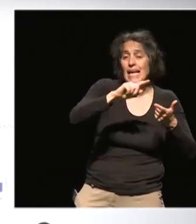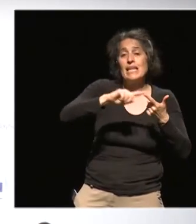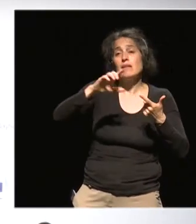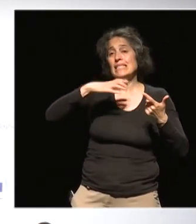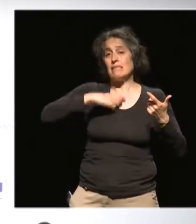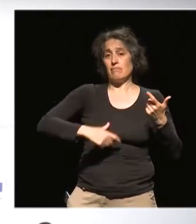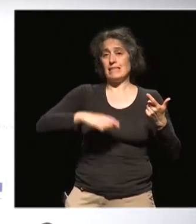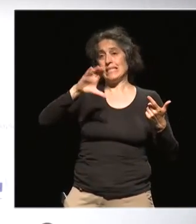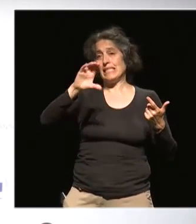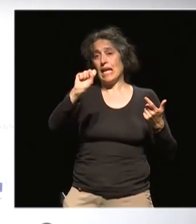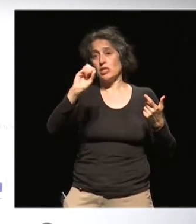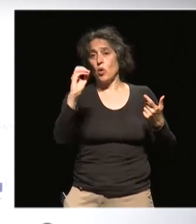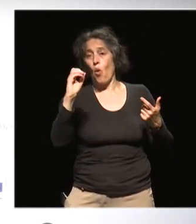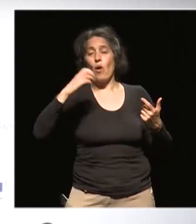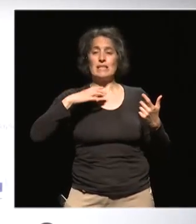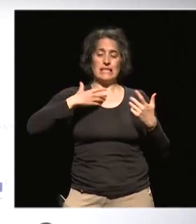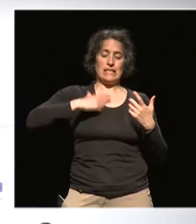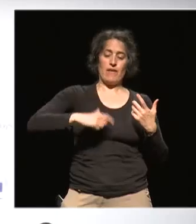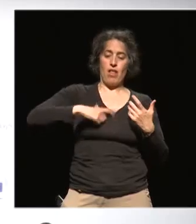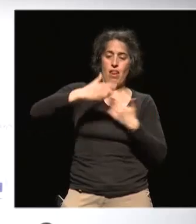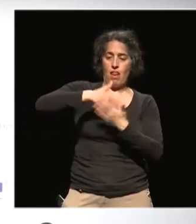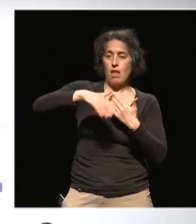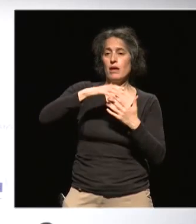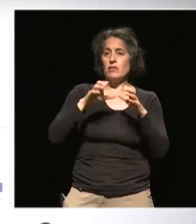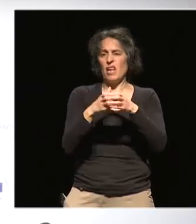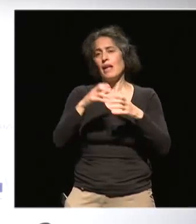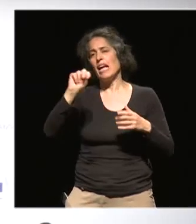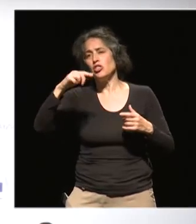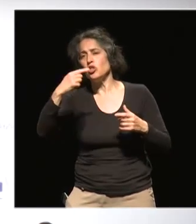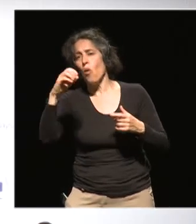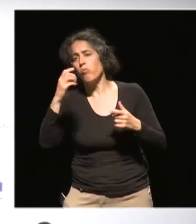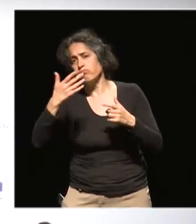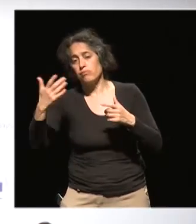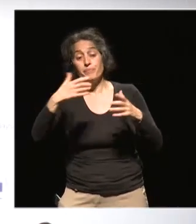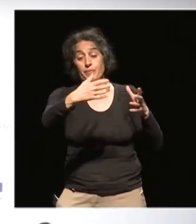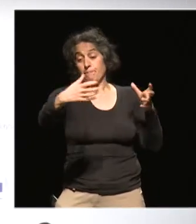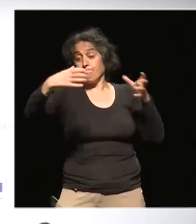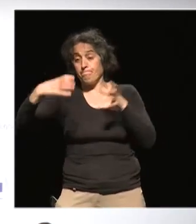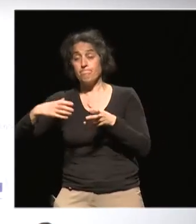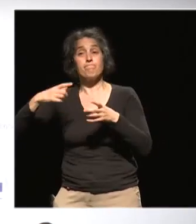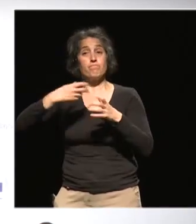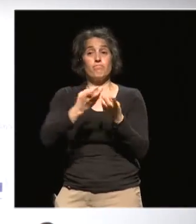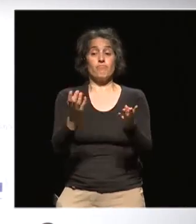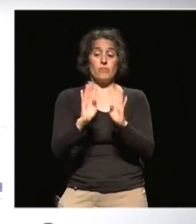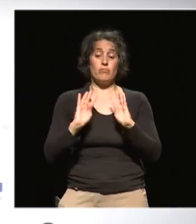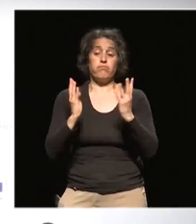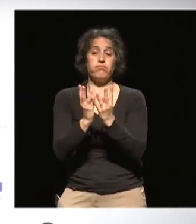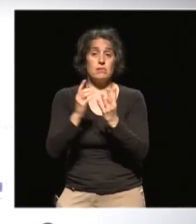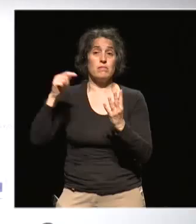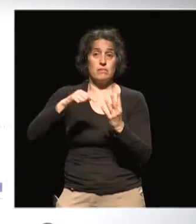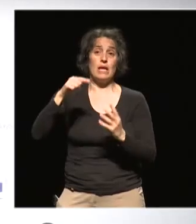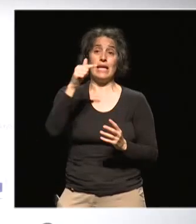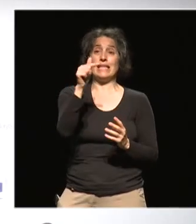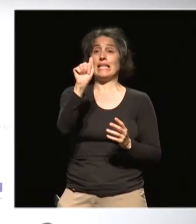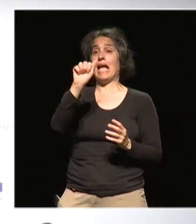CSOs. And then we have several government representatives, of course, representing, actually three representatives of CSOs